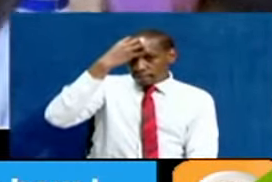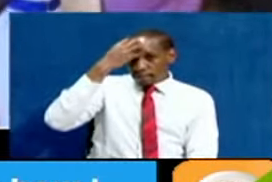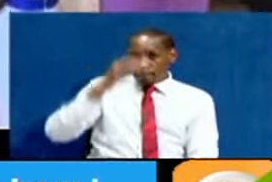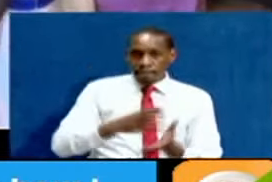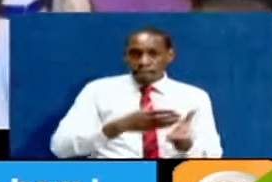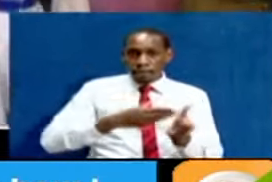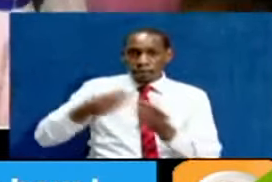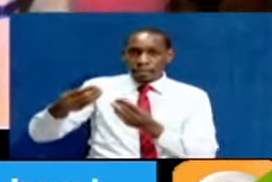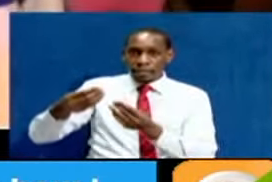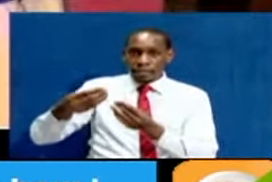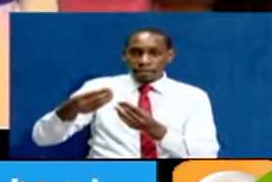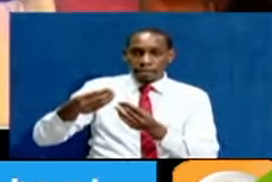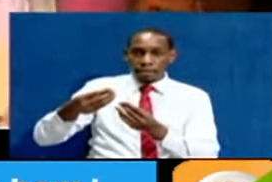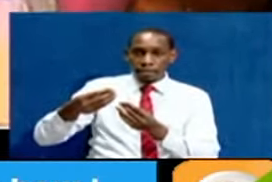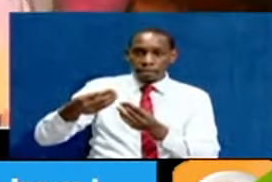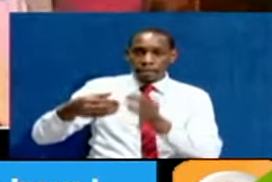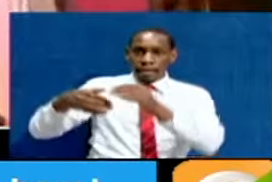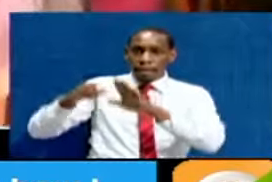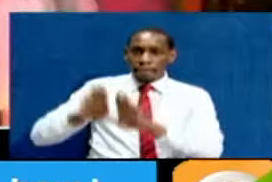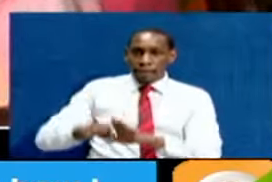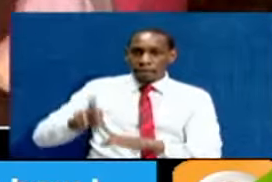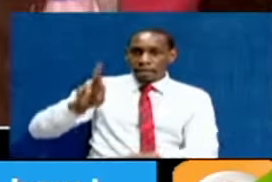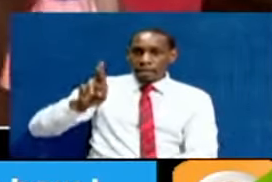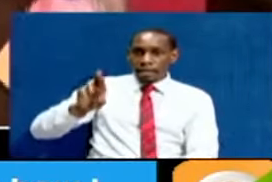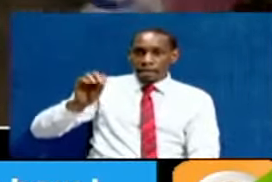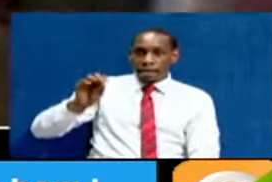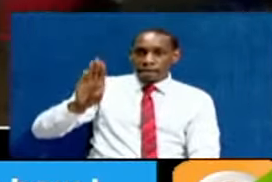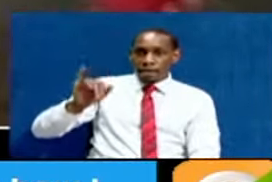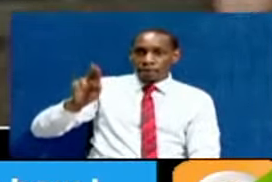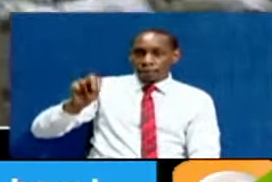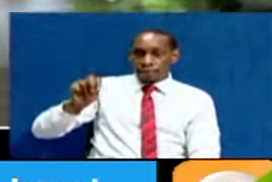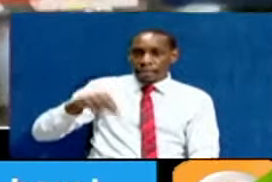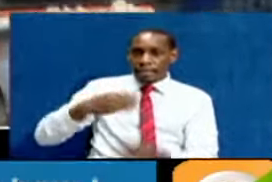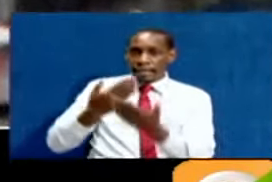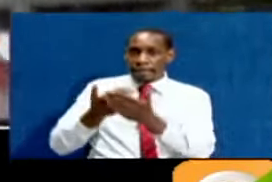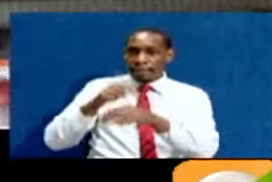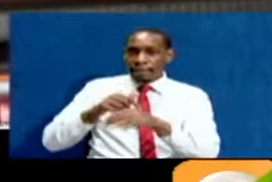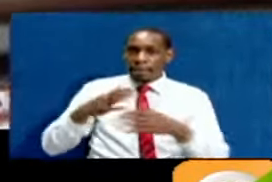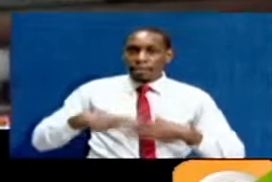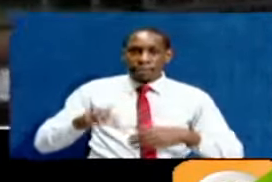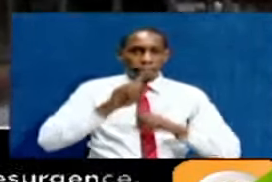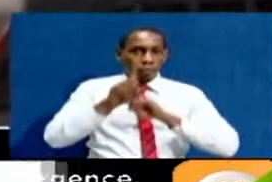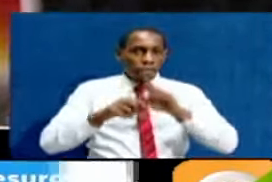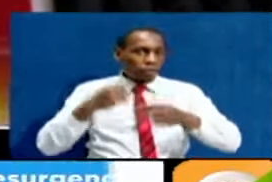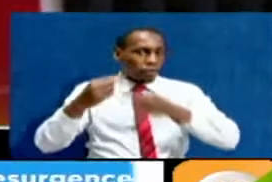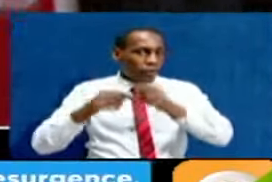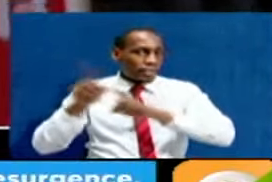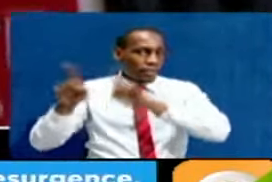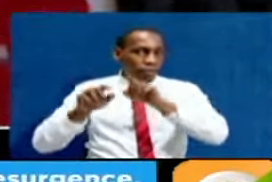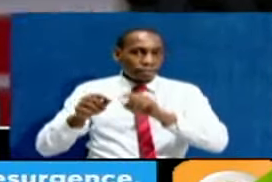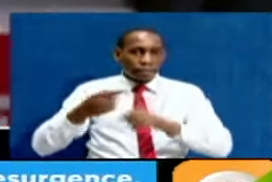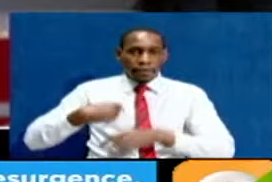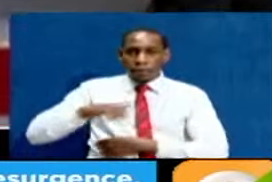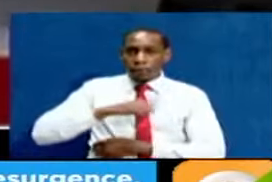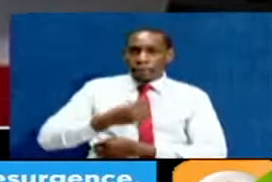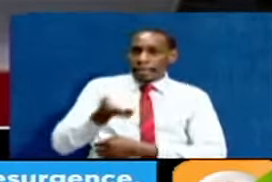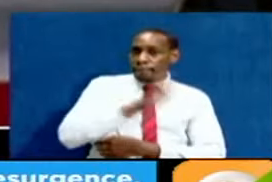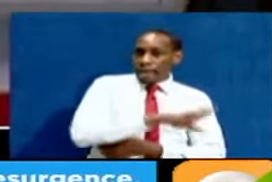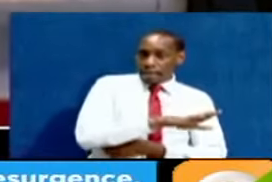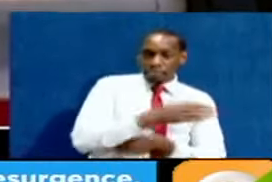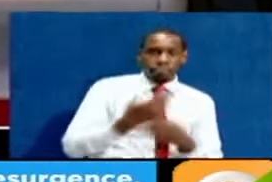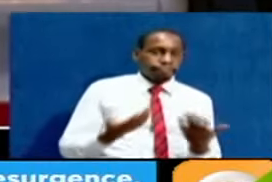for the send-off of our former colleague Robin, and we got to a point where people were asking, do we continue or do we come